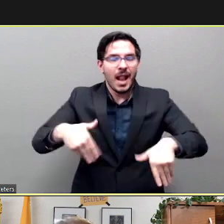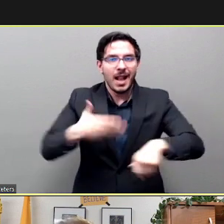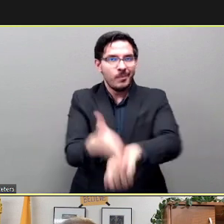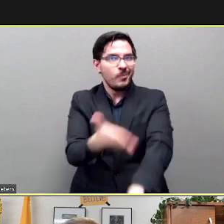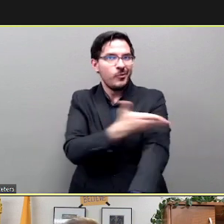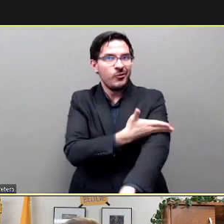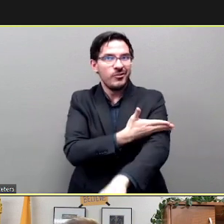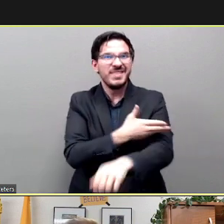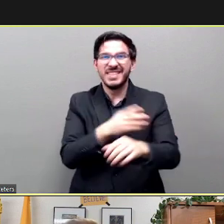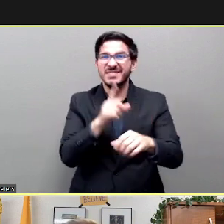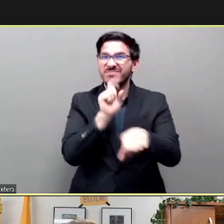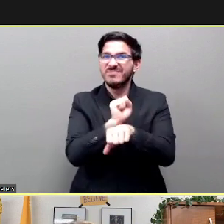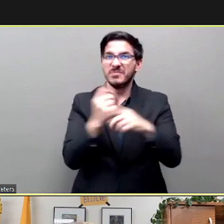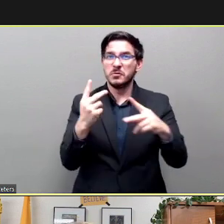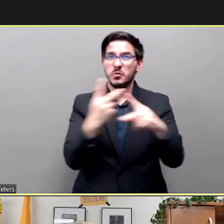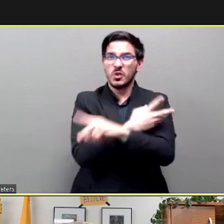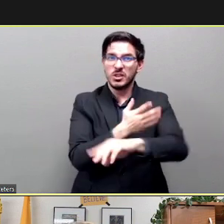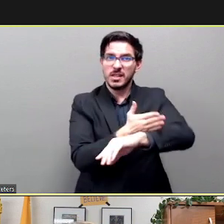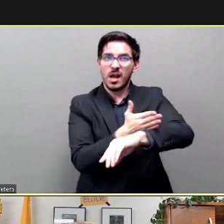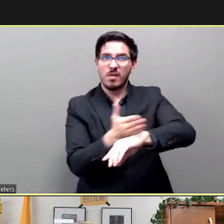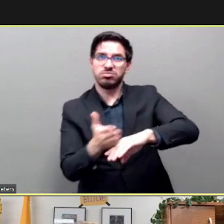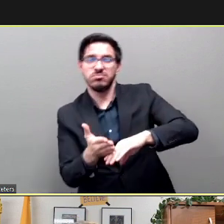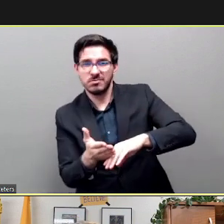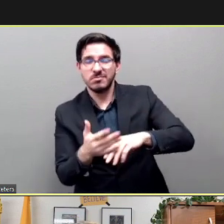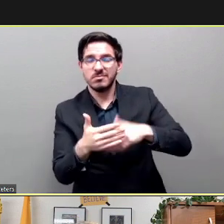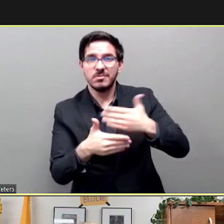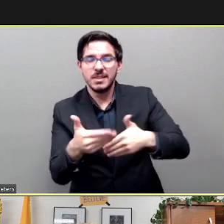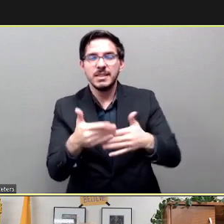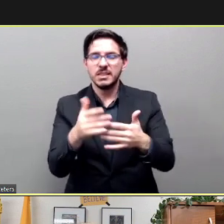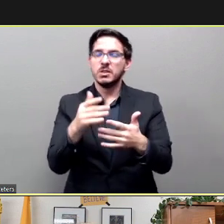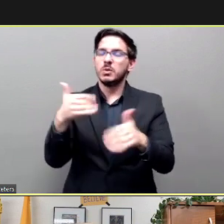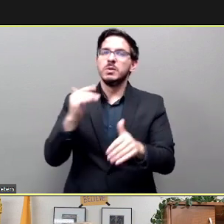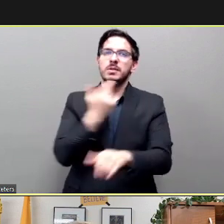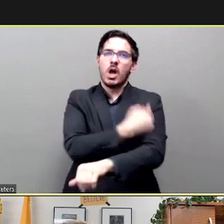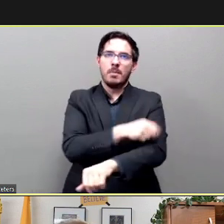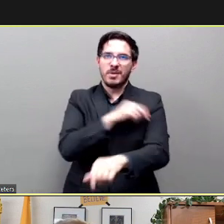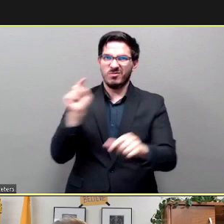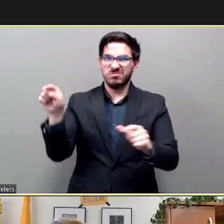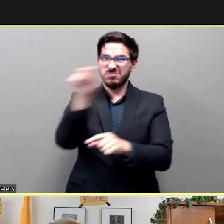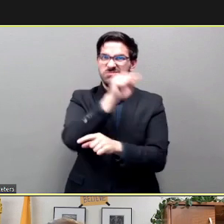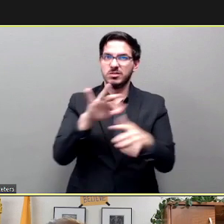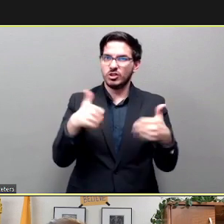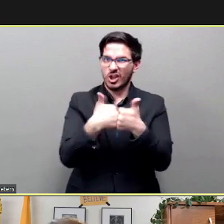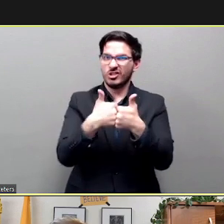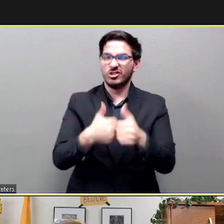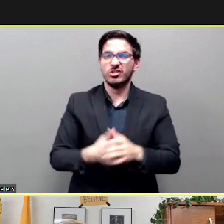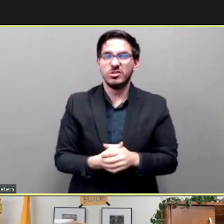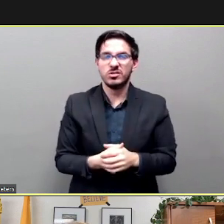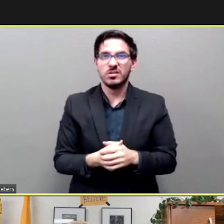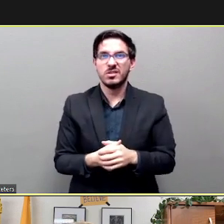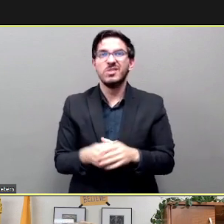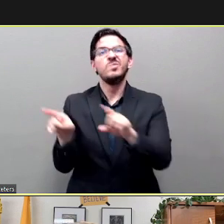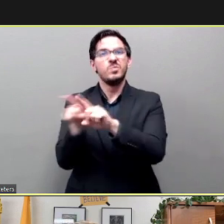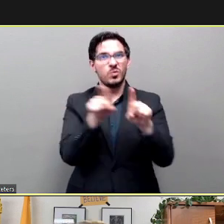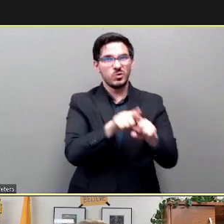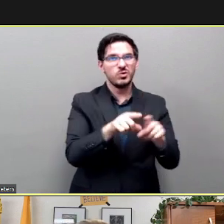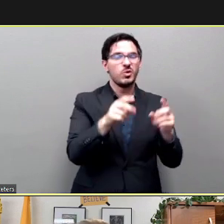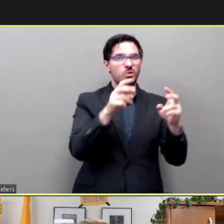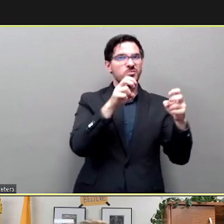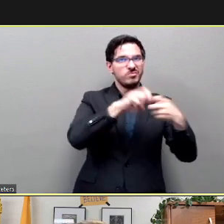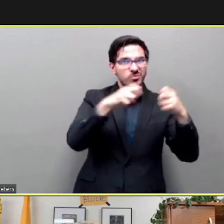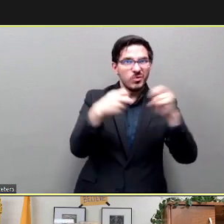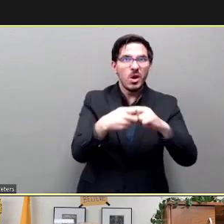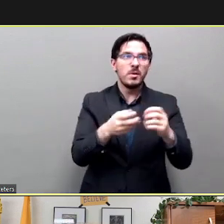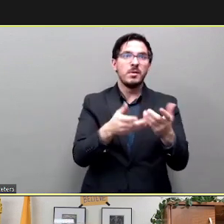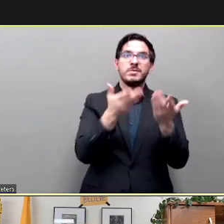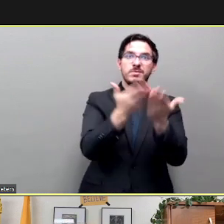worse. And so that's a real challenge for our hospitals right now. And then there are some issues with supply and equipment shortages, and Dr. Duran may